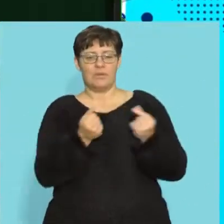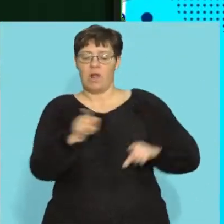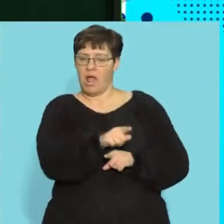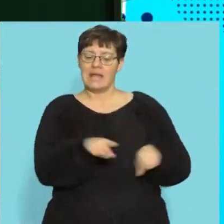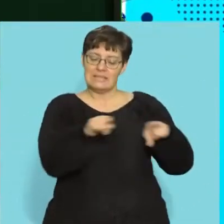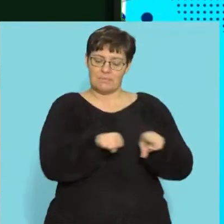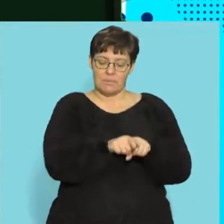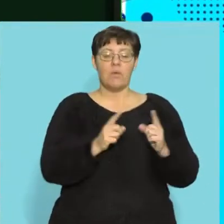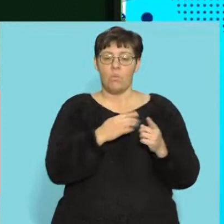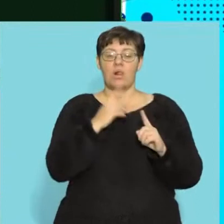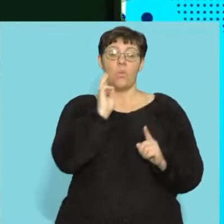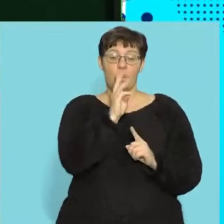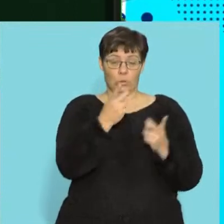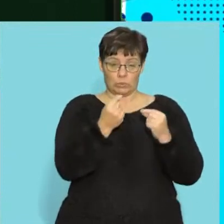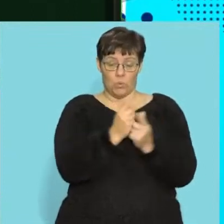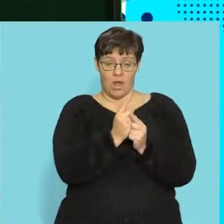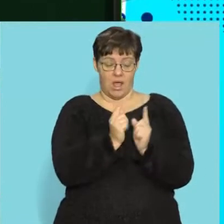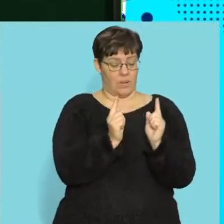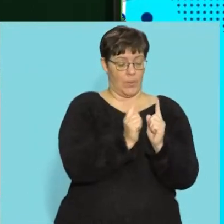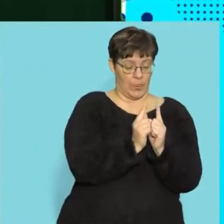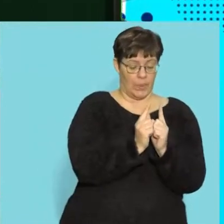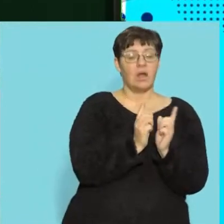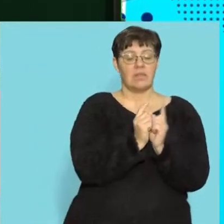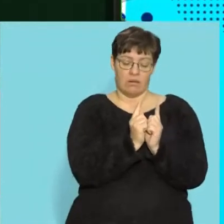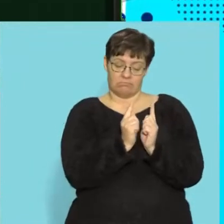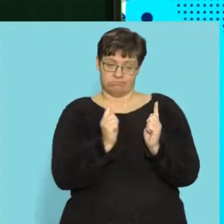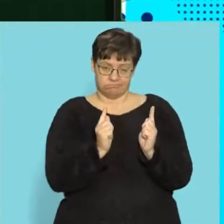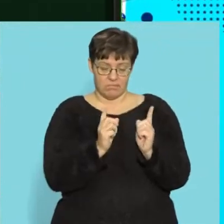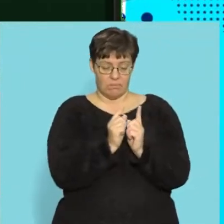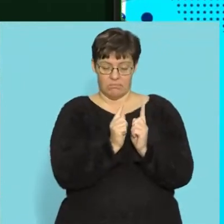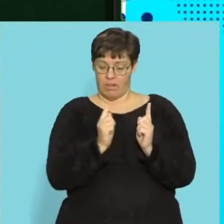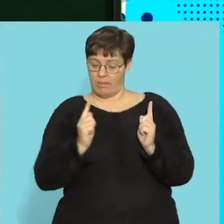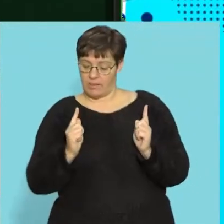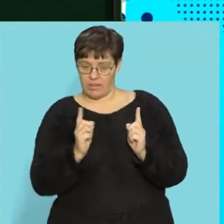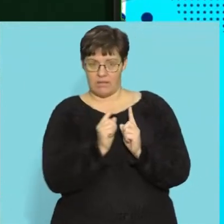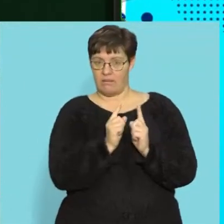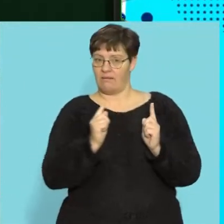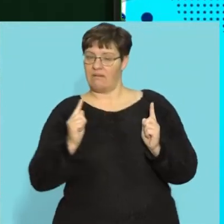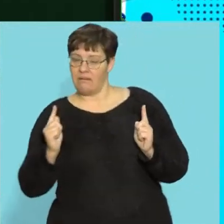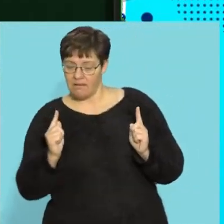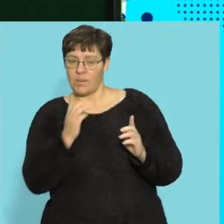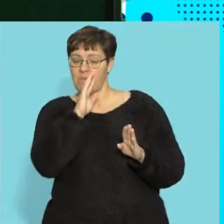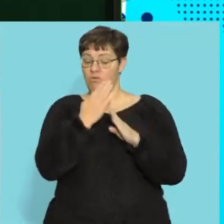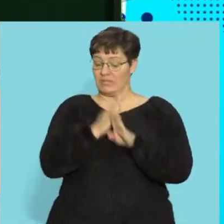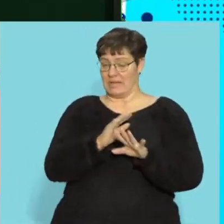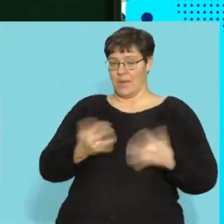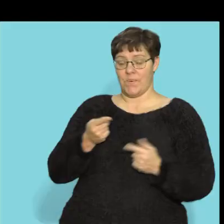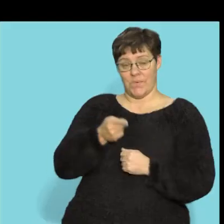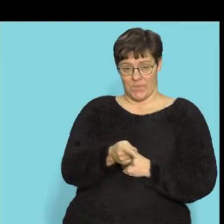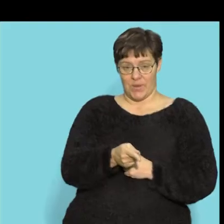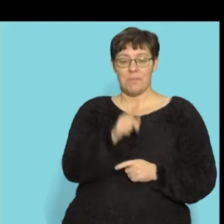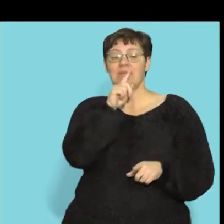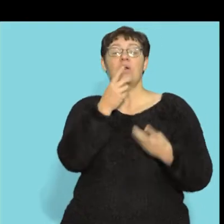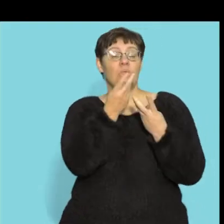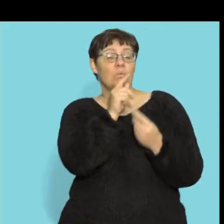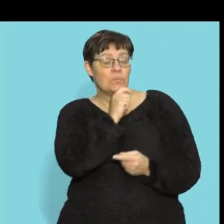What we're going to change is how long that same material is, and we want to see how it affects resistance. Right, so